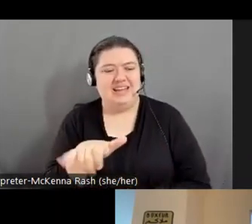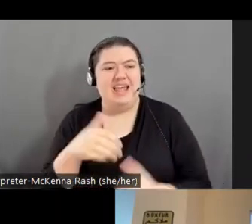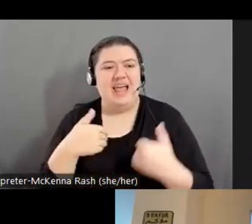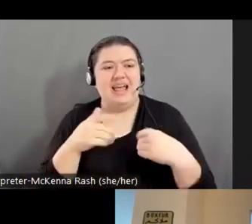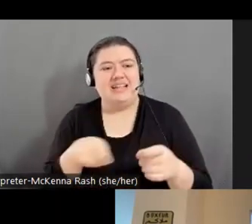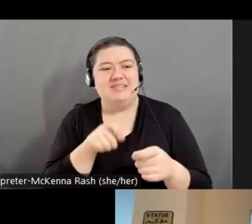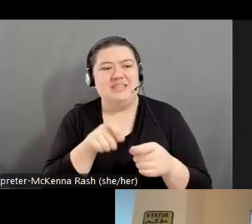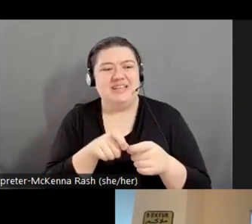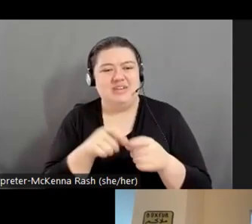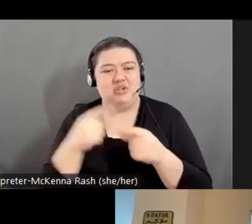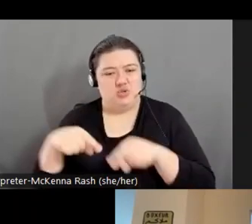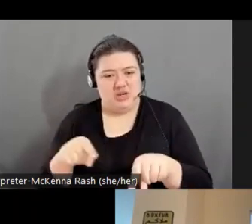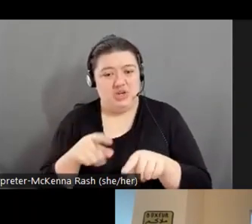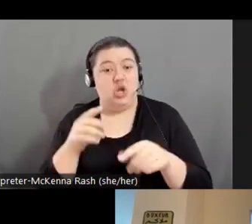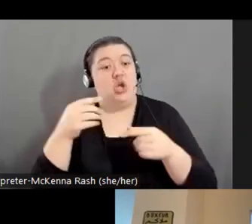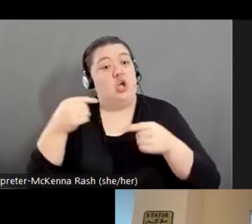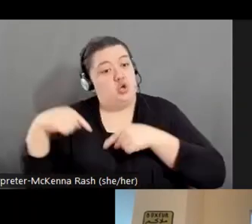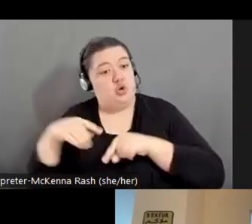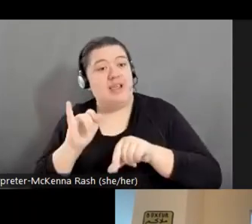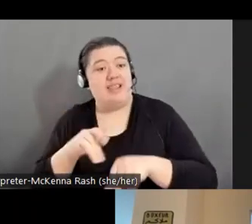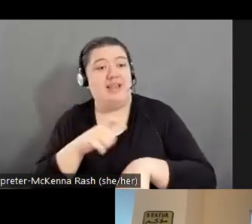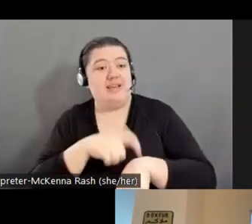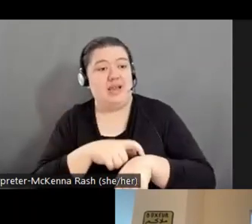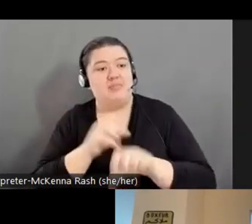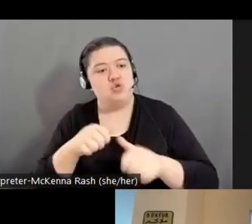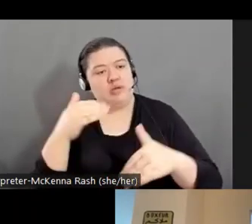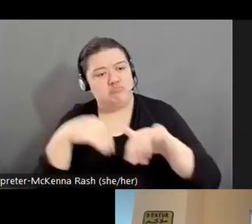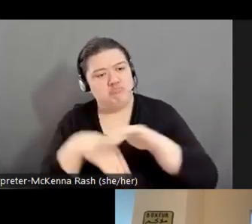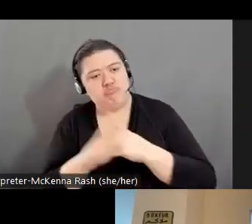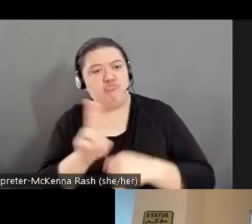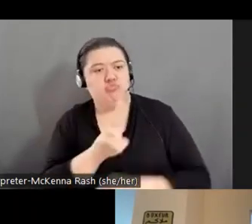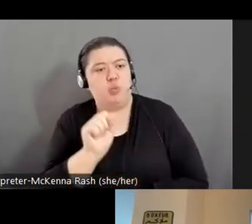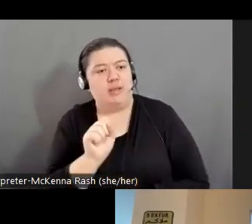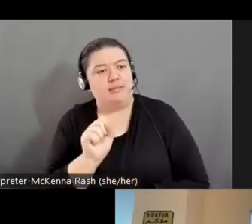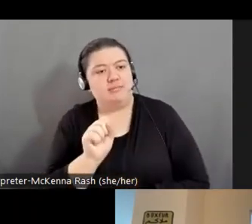during that duration of time, you're allowed to enter the U.S.